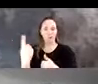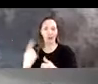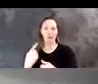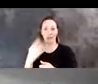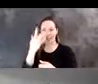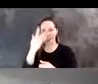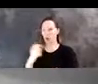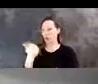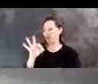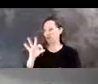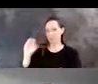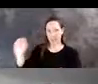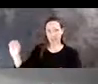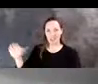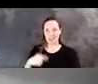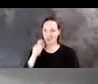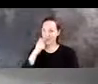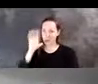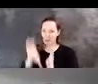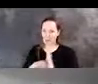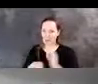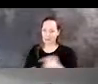1900s, which I think is a pretty cool picture.